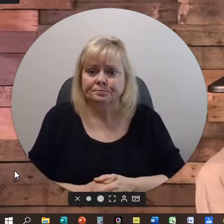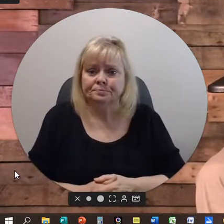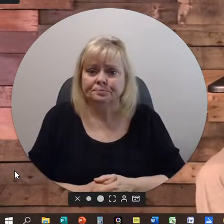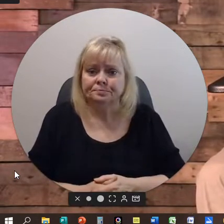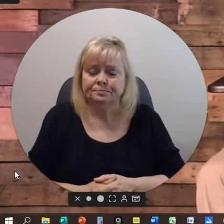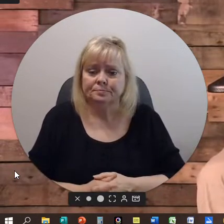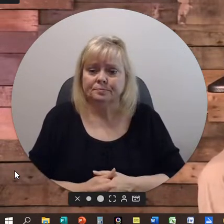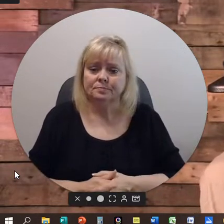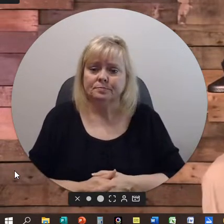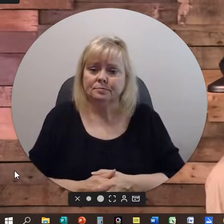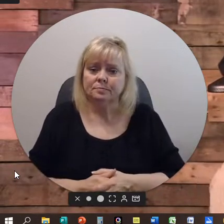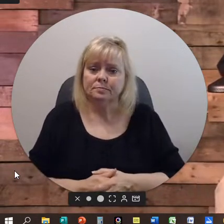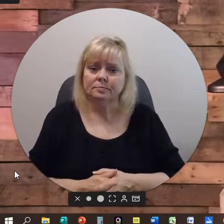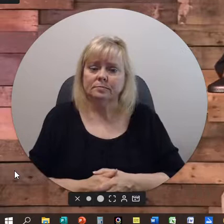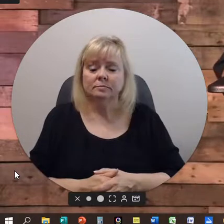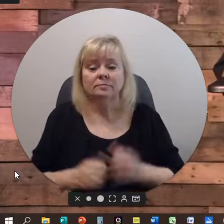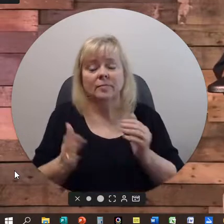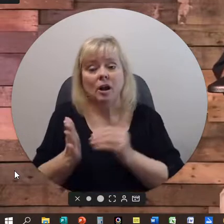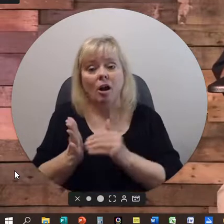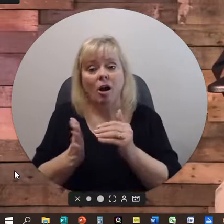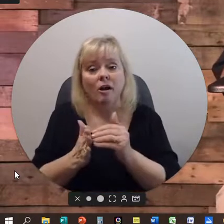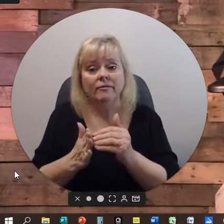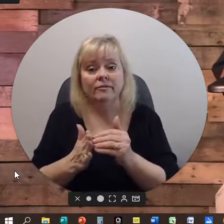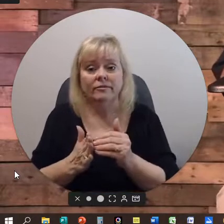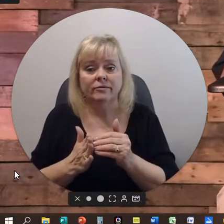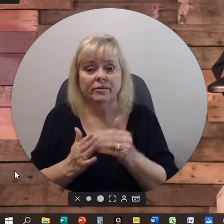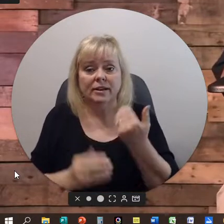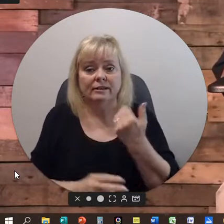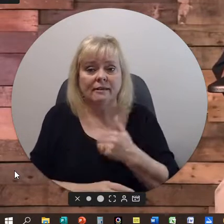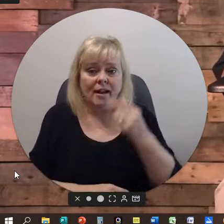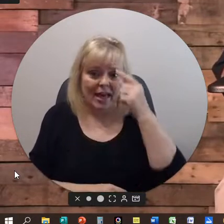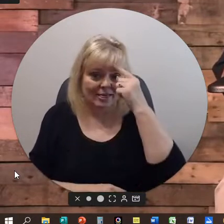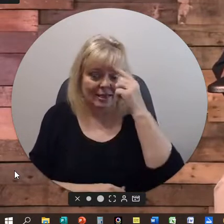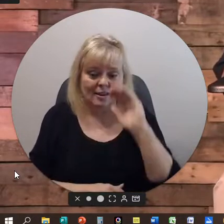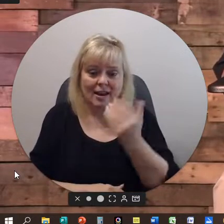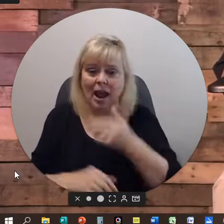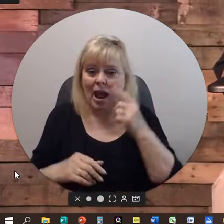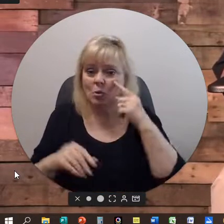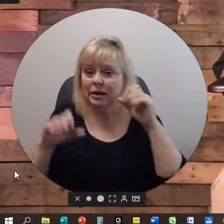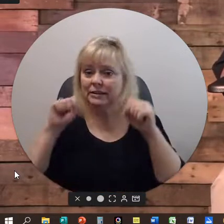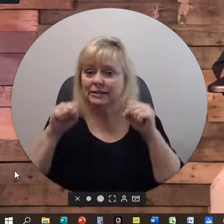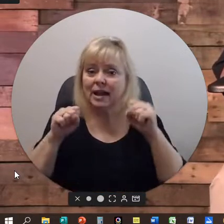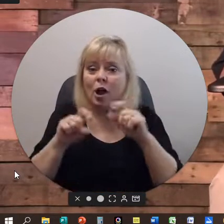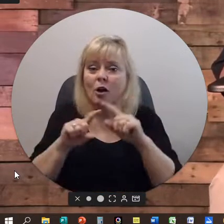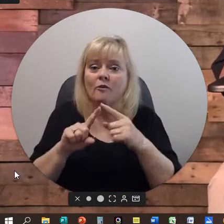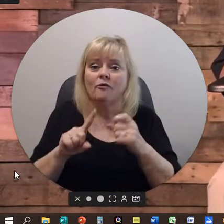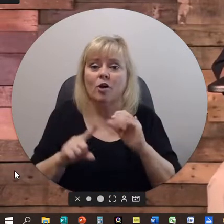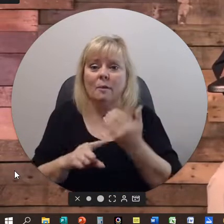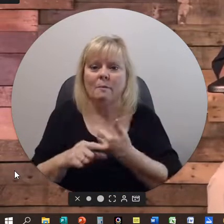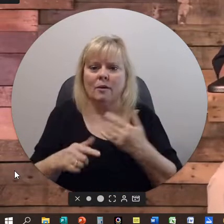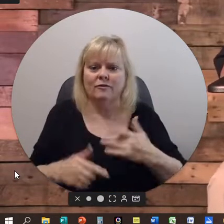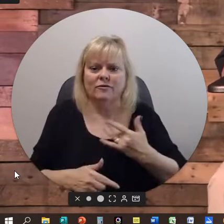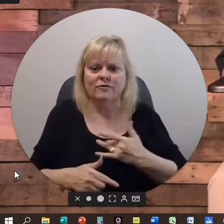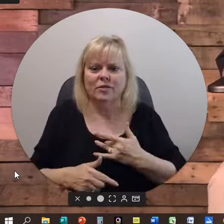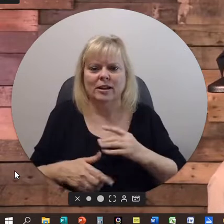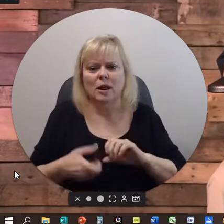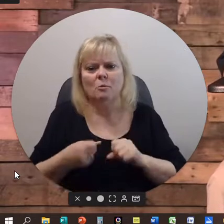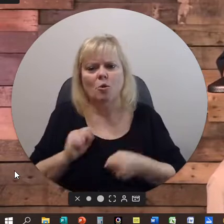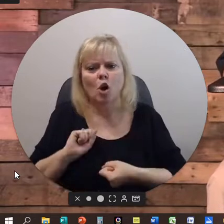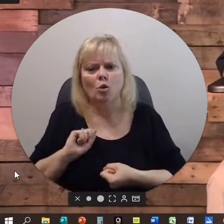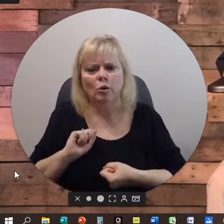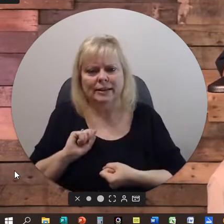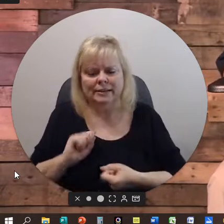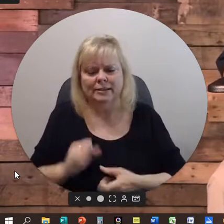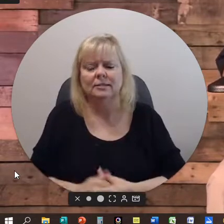Most often, though, I think our doubt comes from our sense of feeling broken. Broken